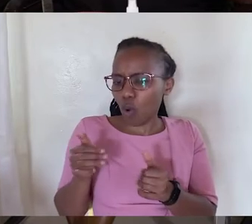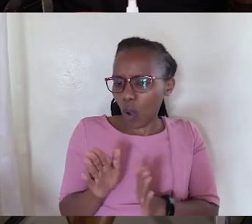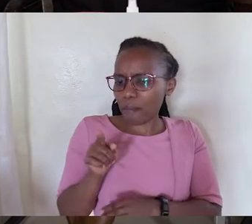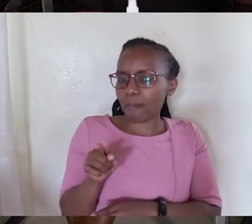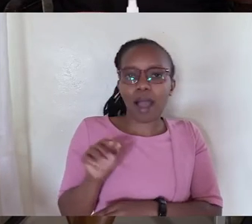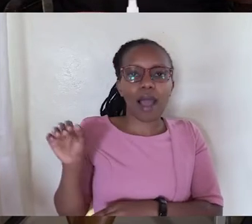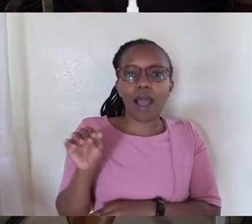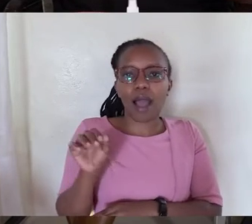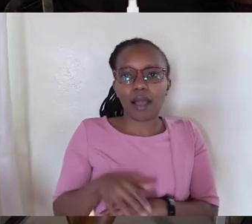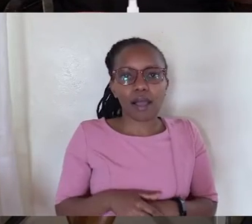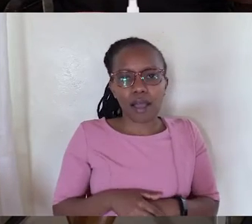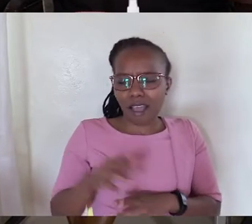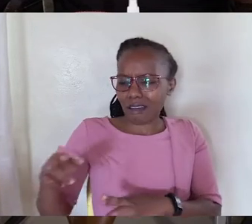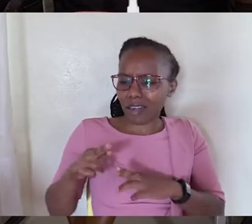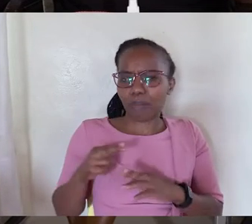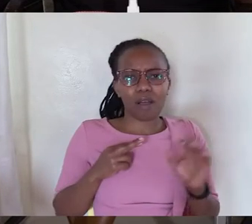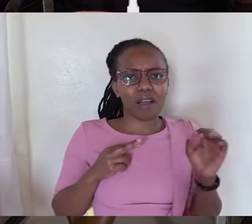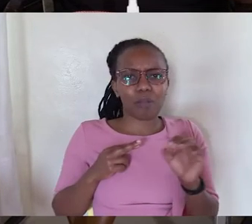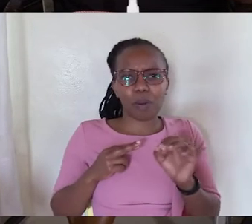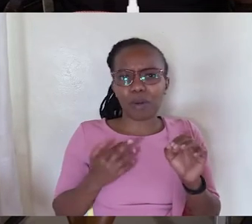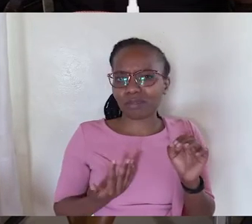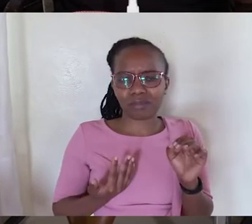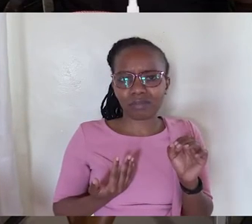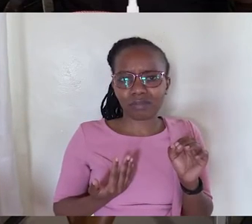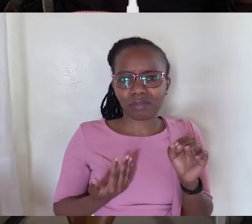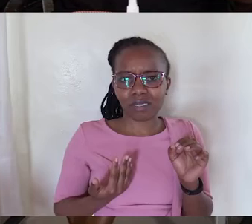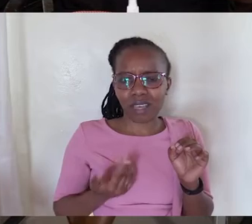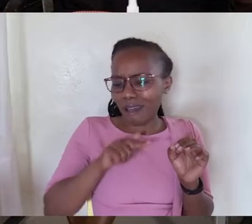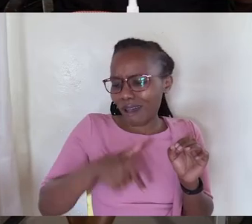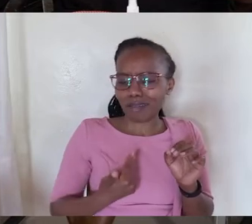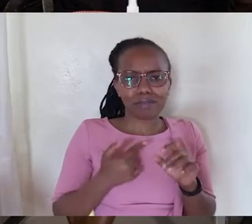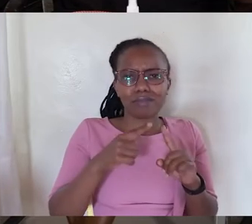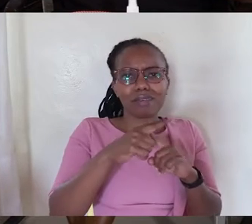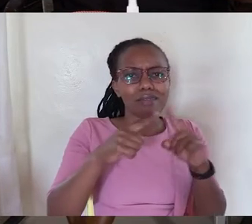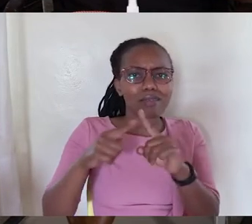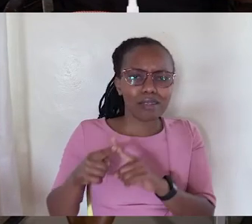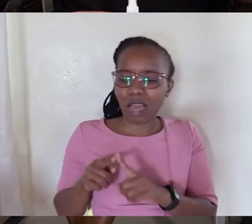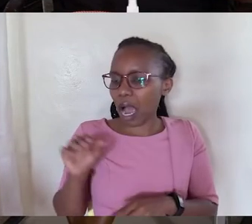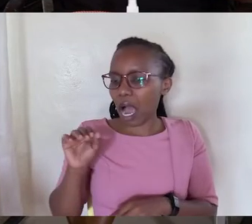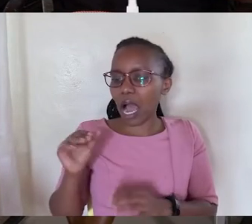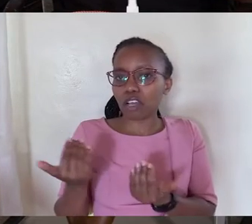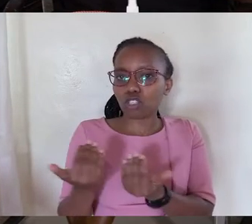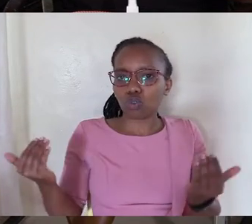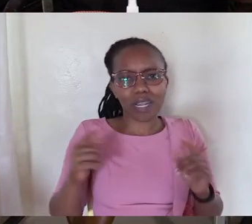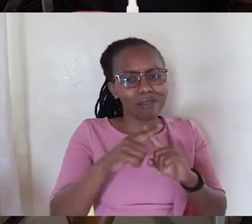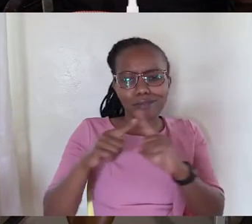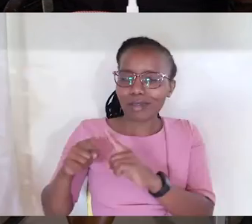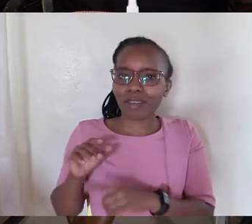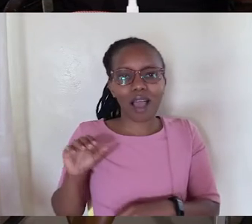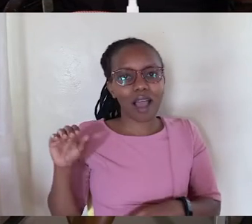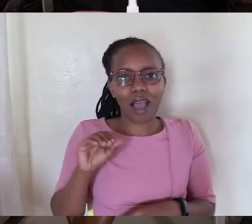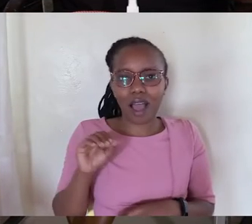allow ourselves to be raped. We will not allow ourselves to be killed. We will not allow our children to be killed.